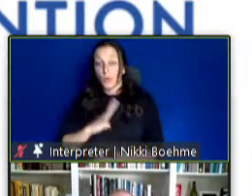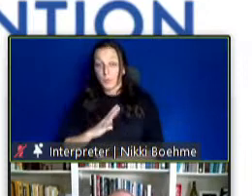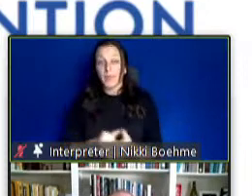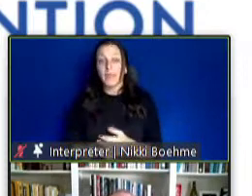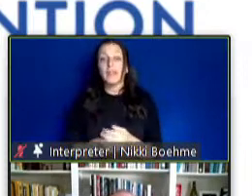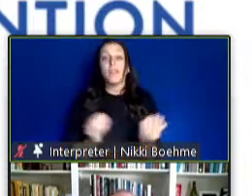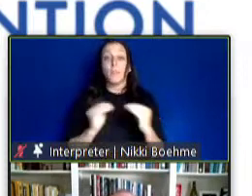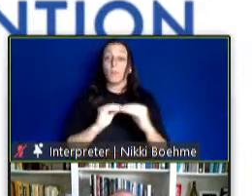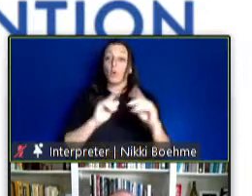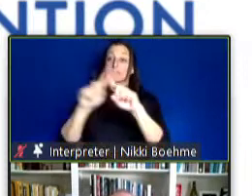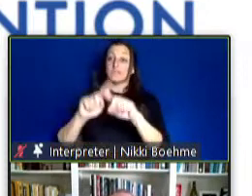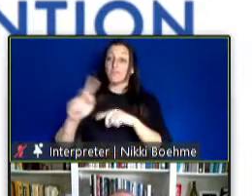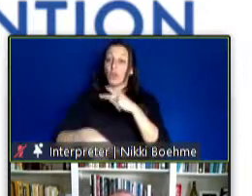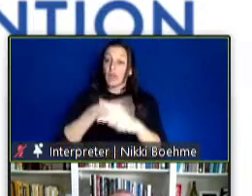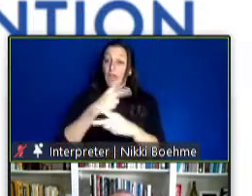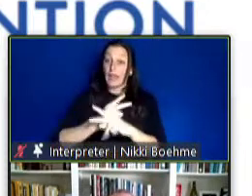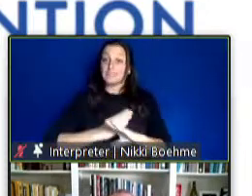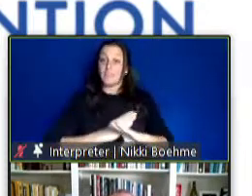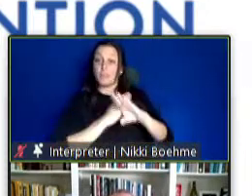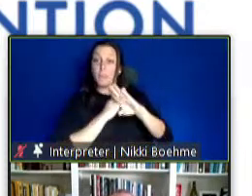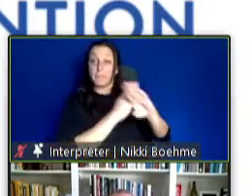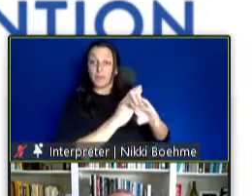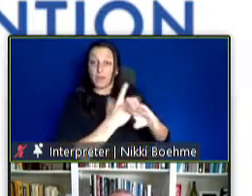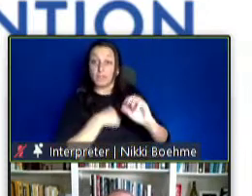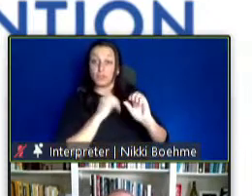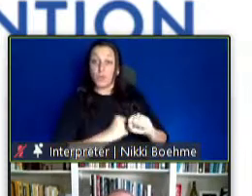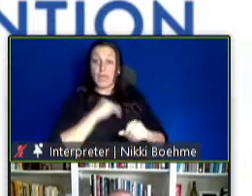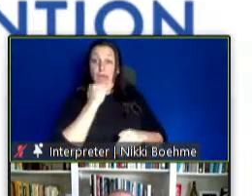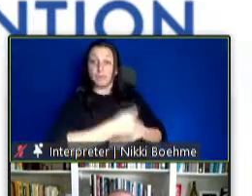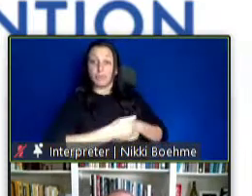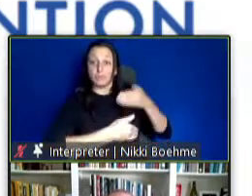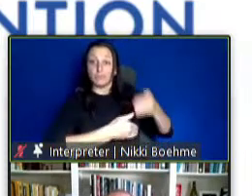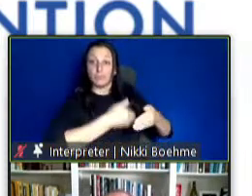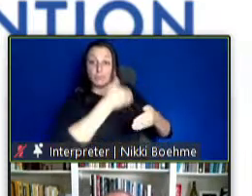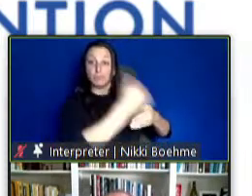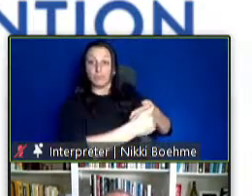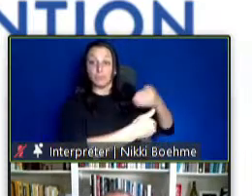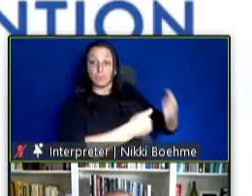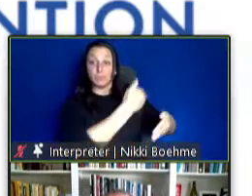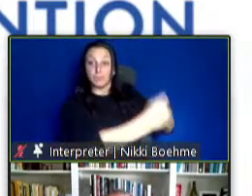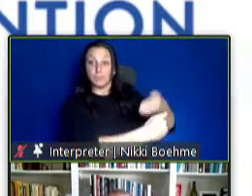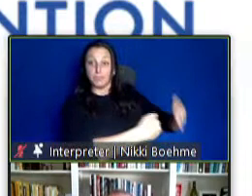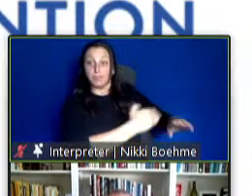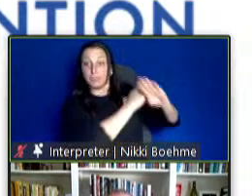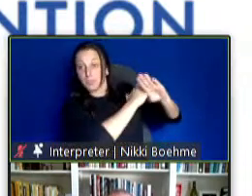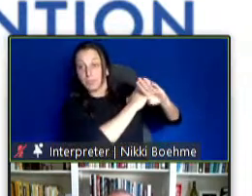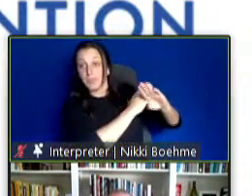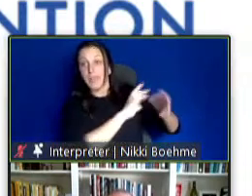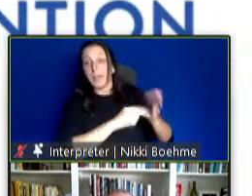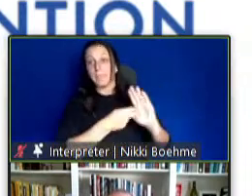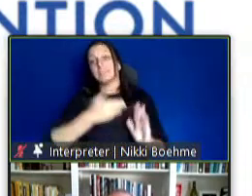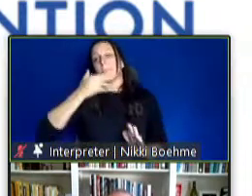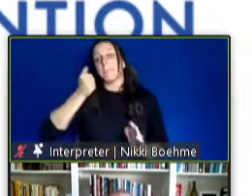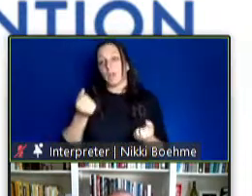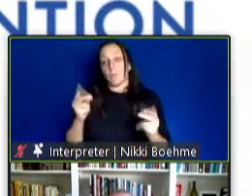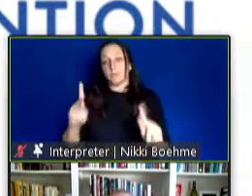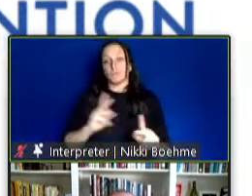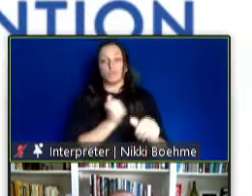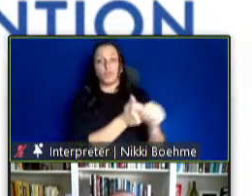of barriers that we can create, the better chance that she will not be infected. And of course, these